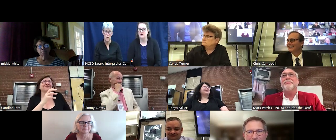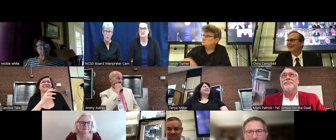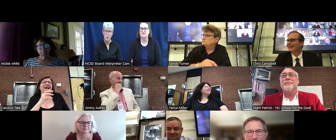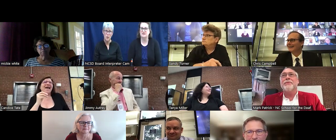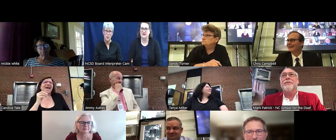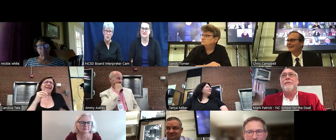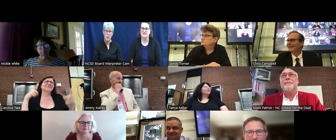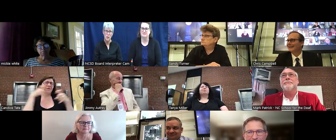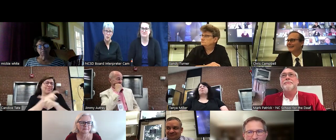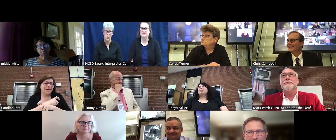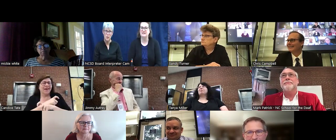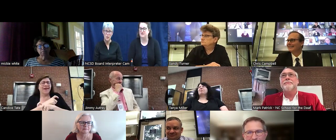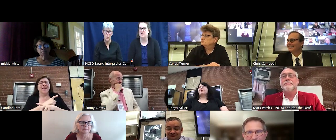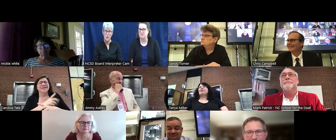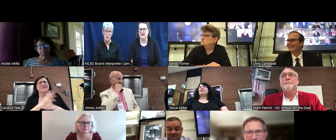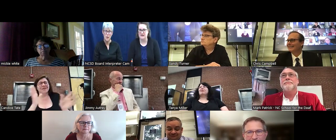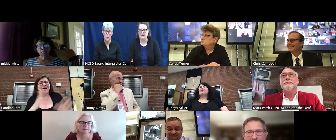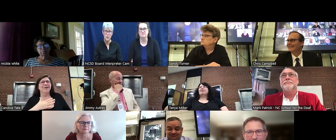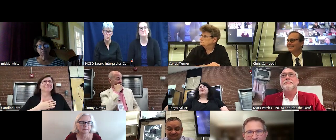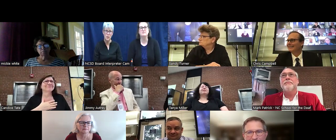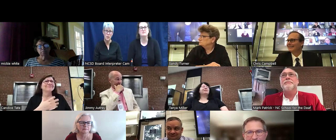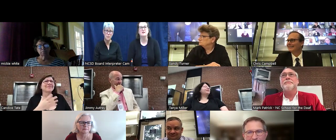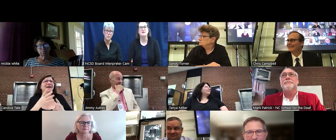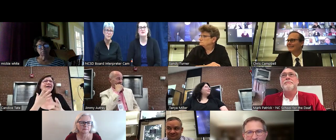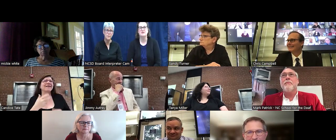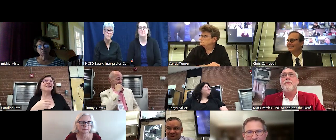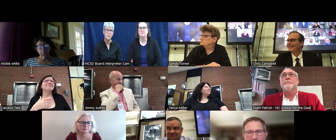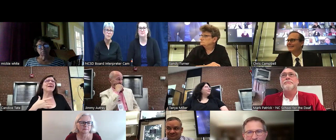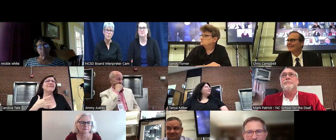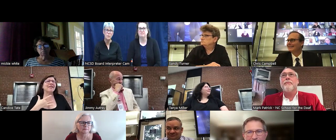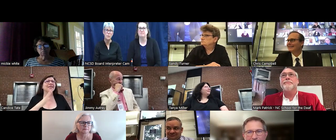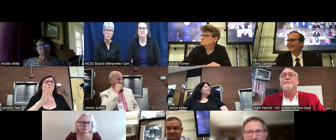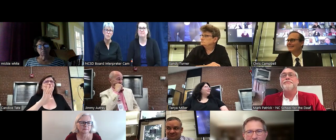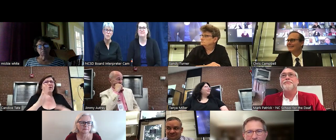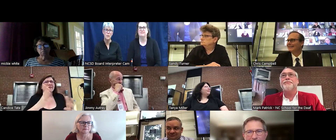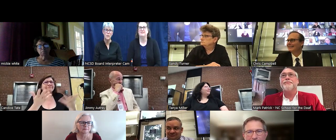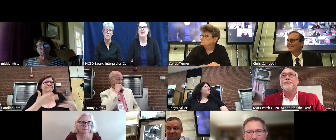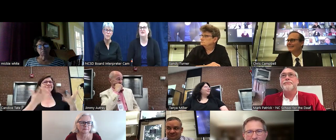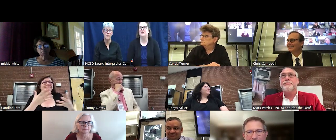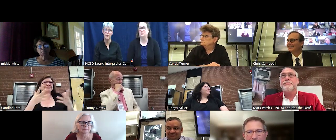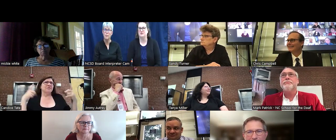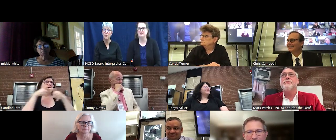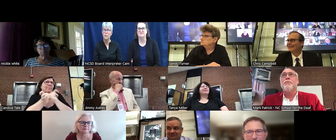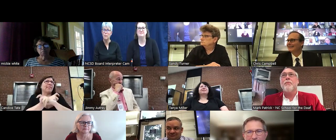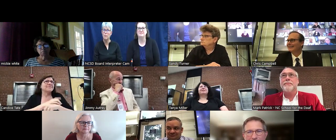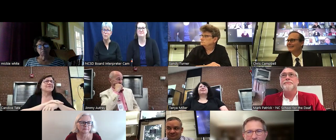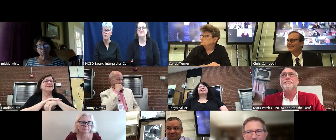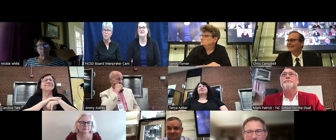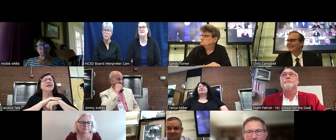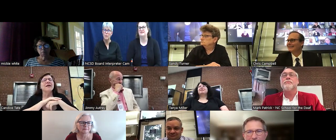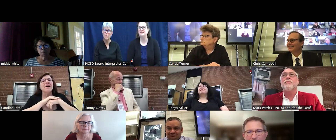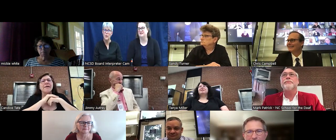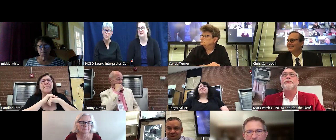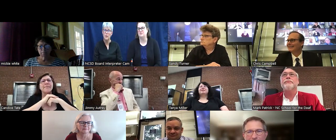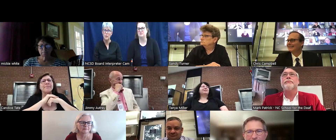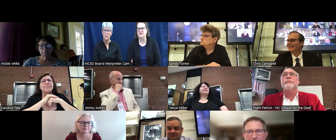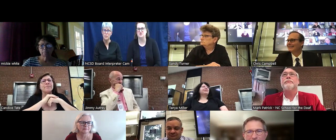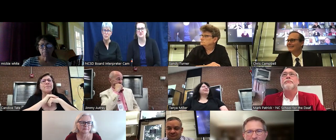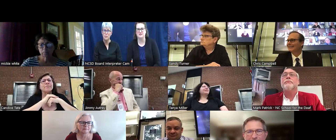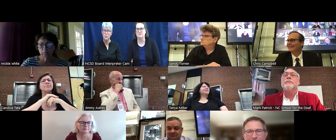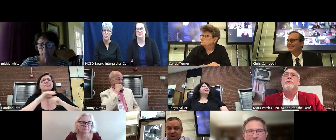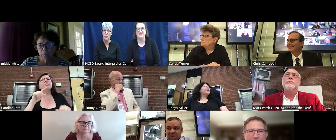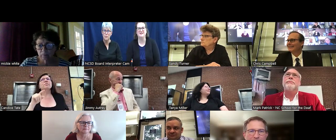before, and it's very complicated. So I feel that it will